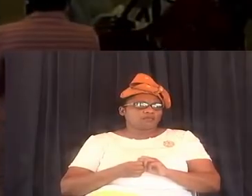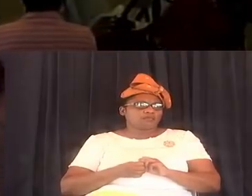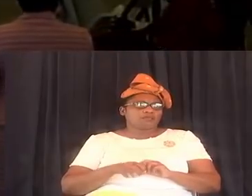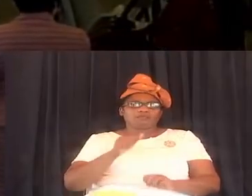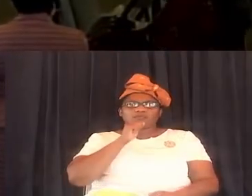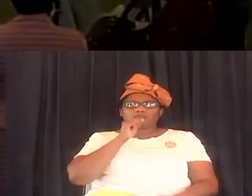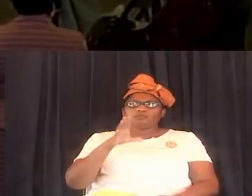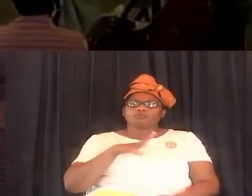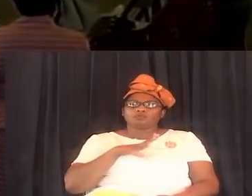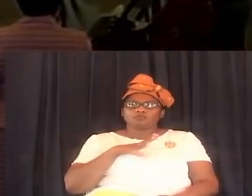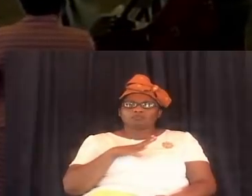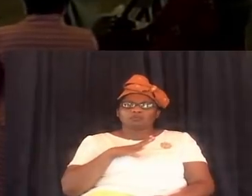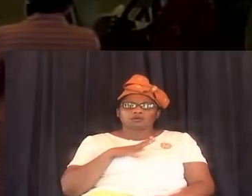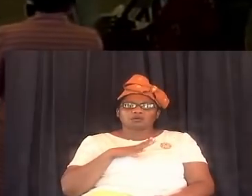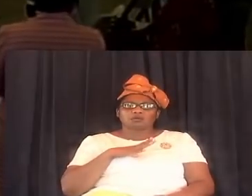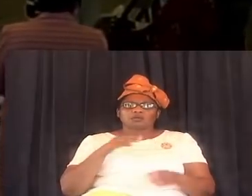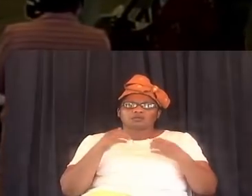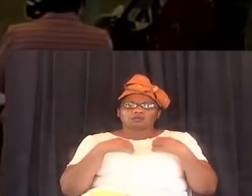clot.